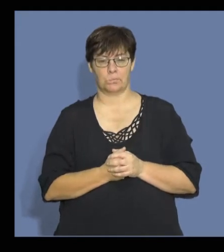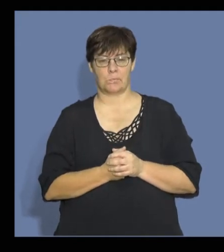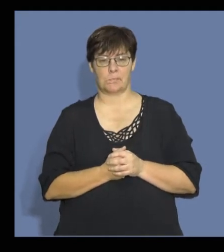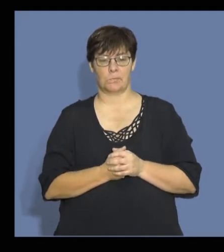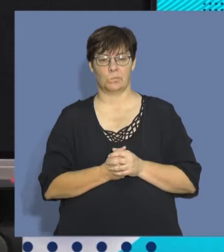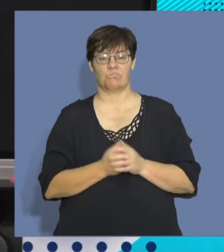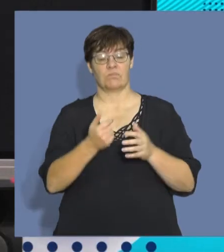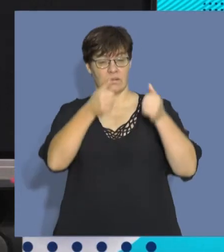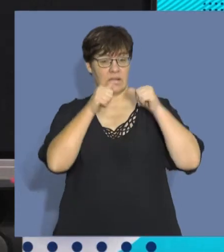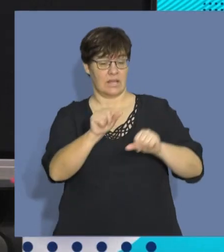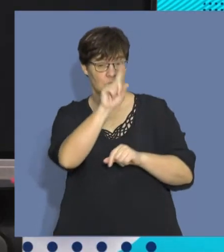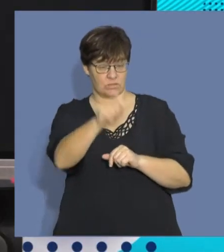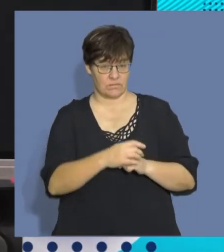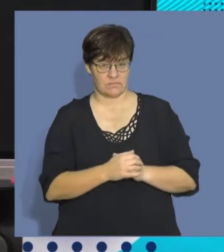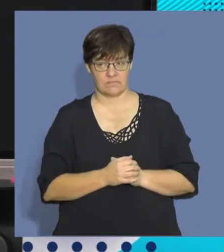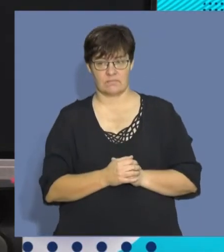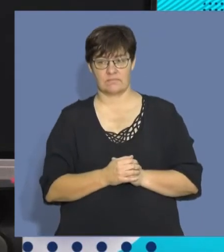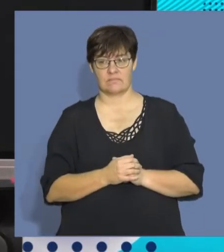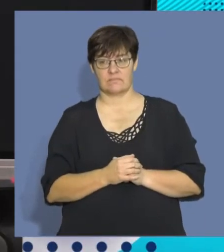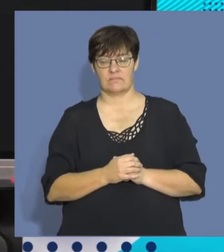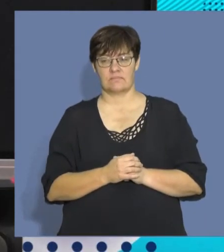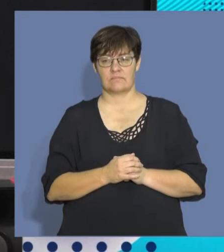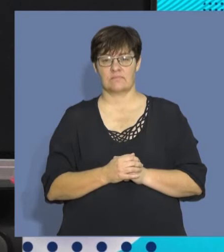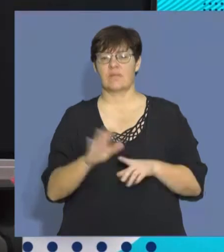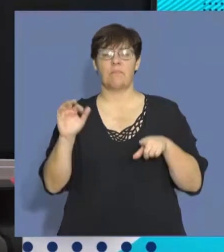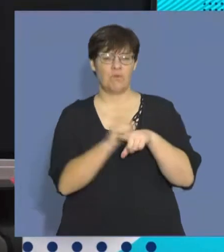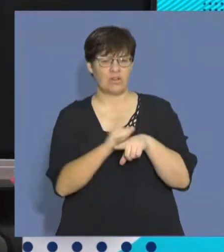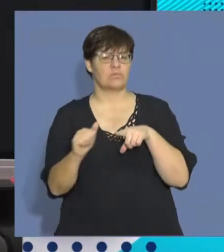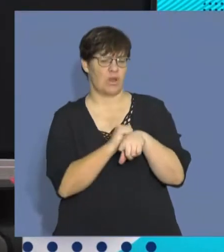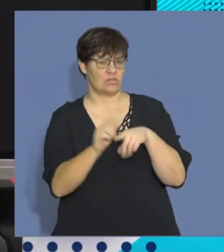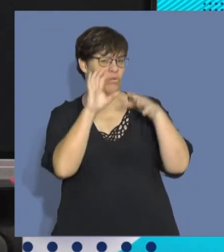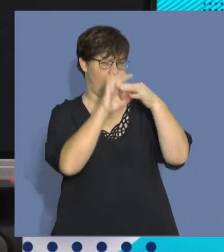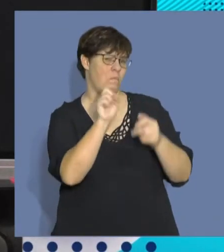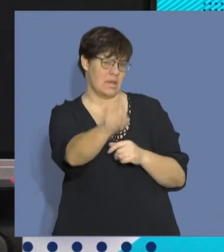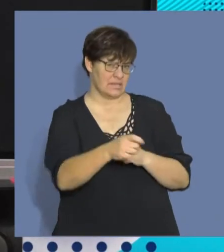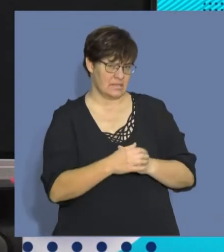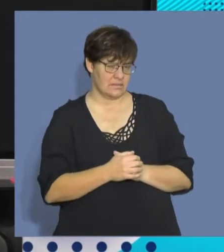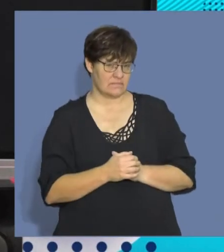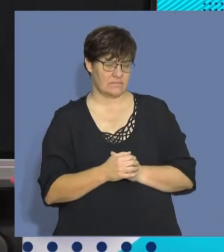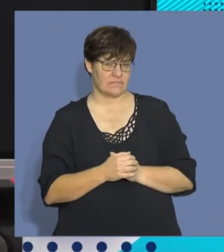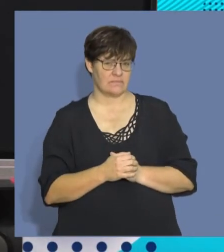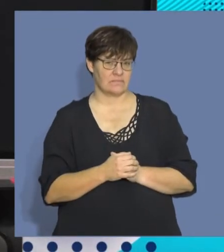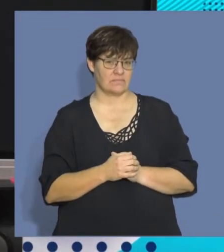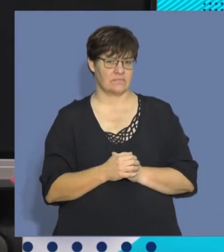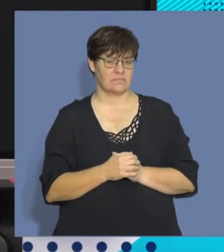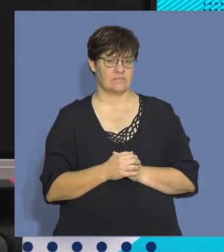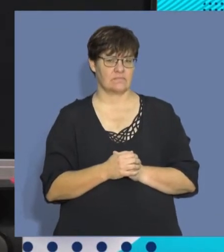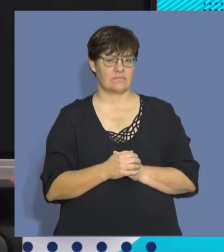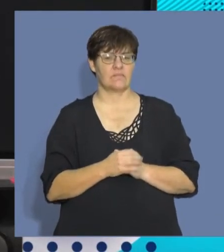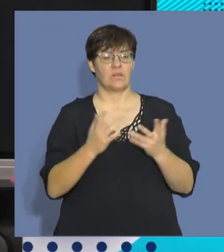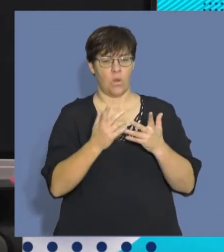to the next question. I would want you guys to practice some of these questions at home. We are going to make it a little